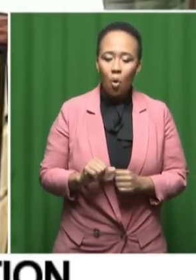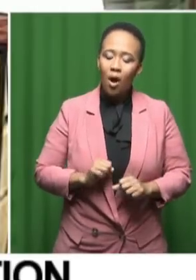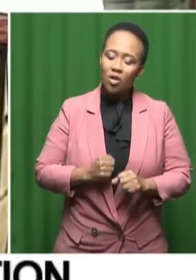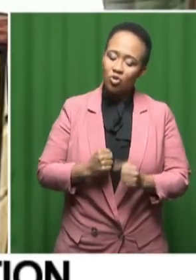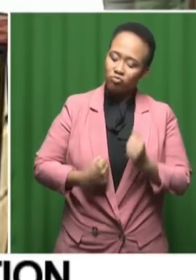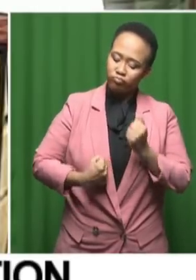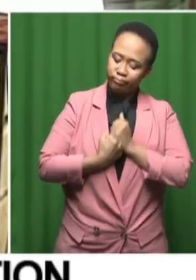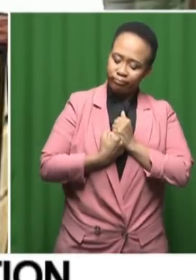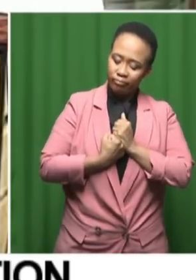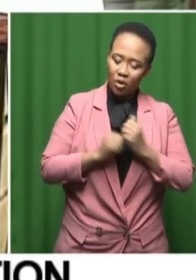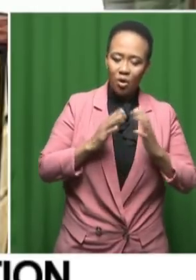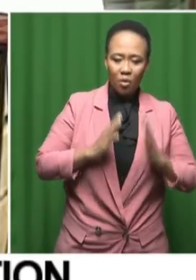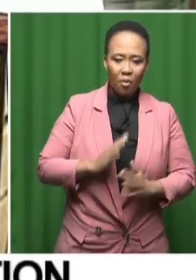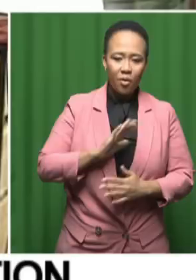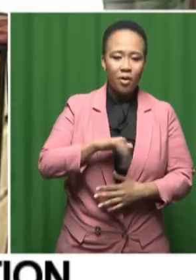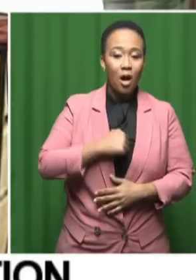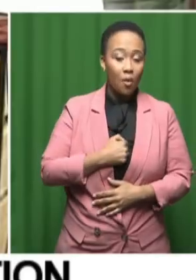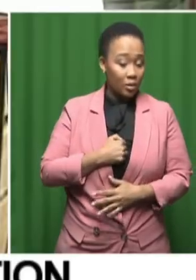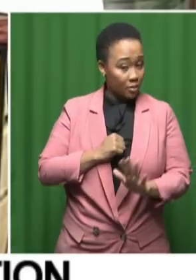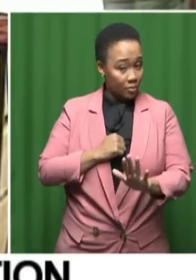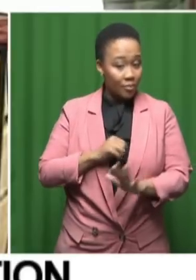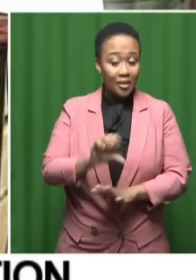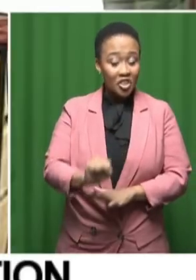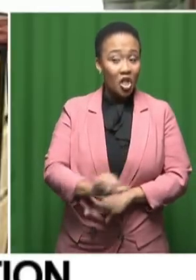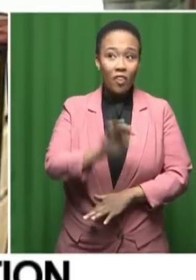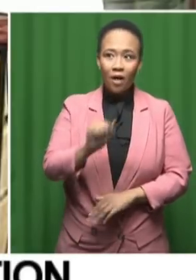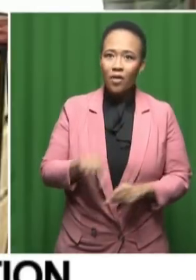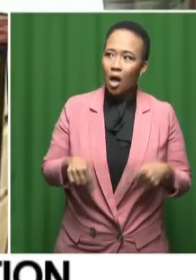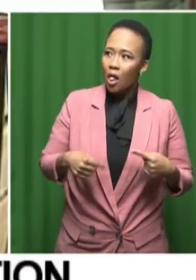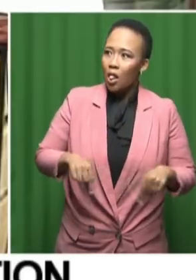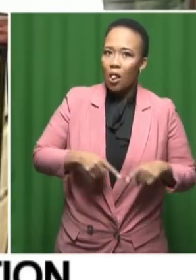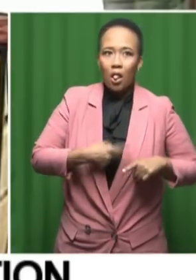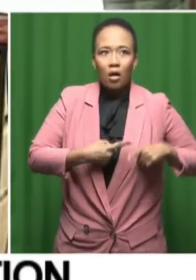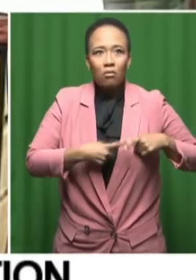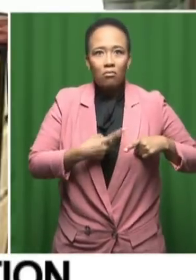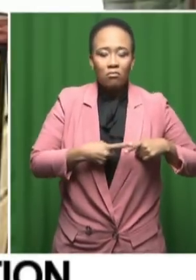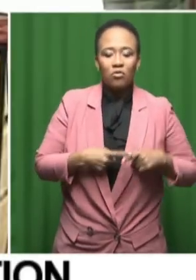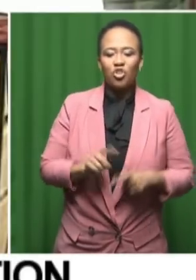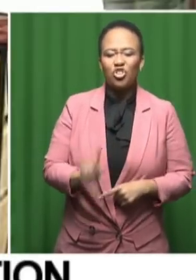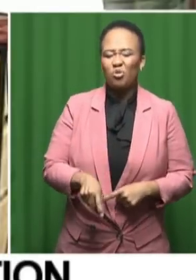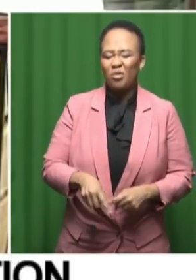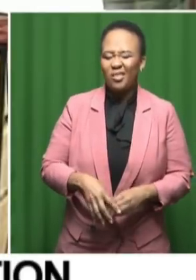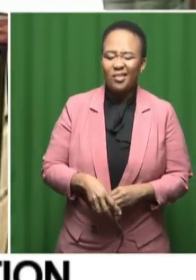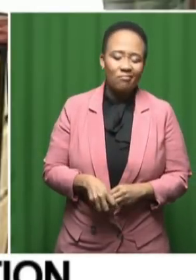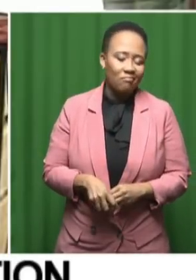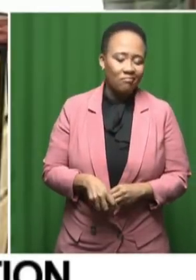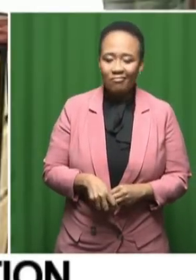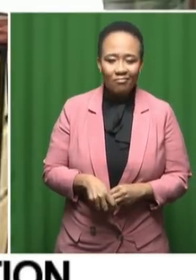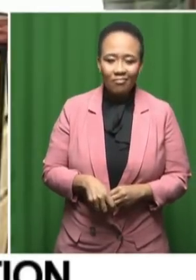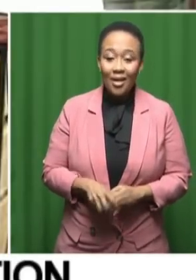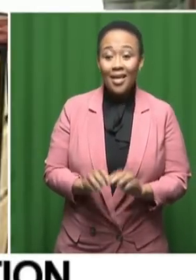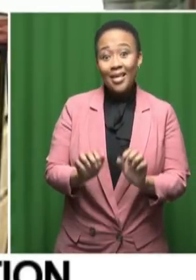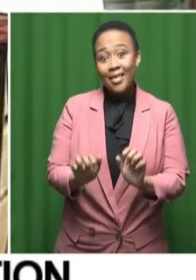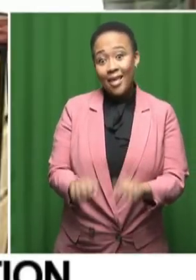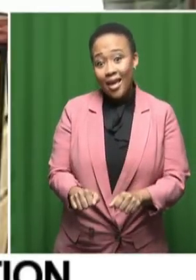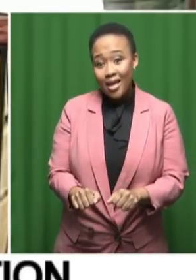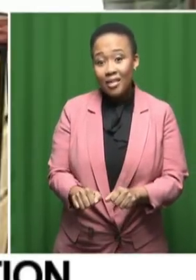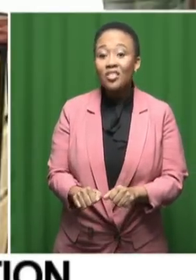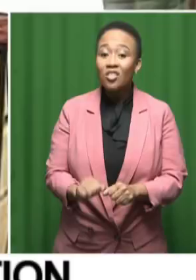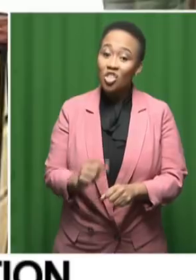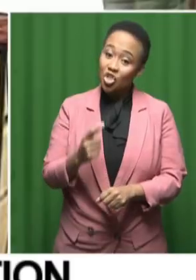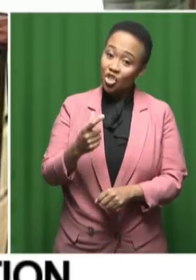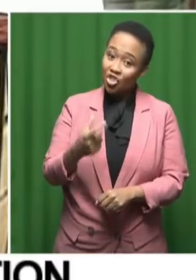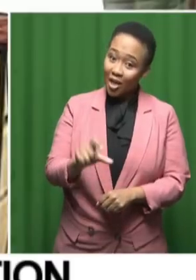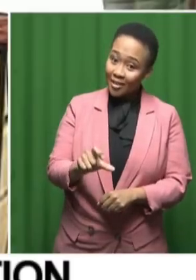South Africans, for me, should not panic at this moment. Yes, there are high chances of reinfections,